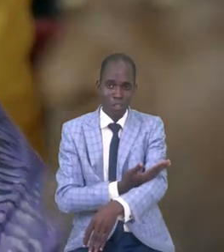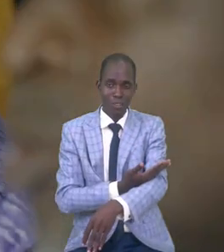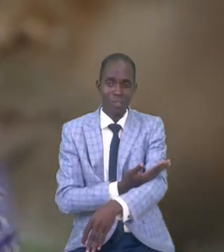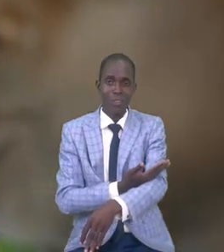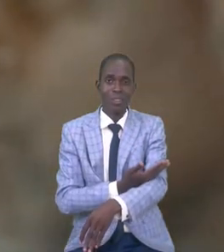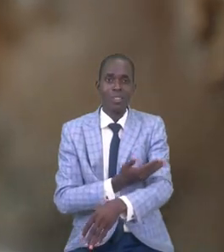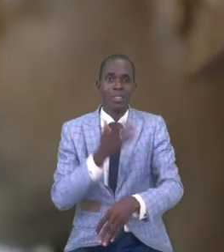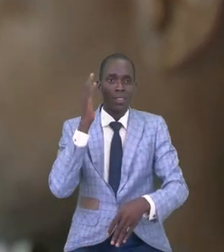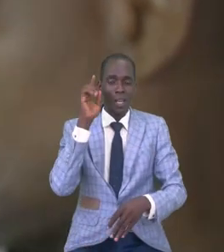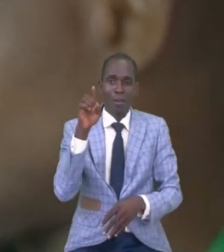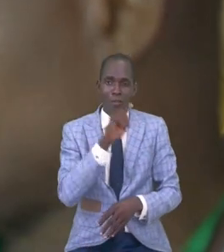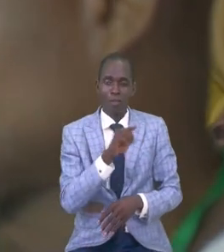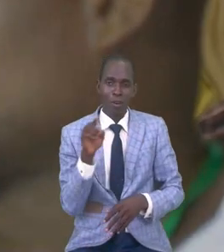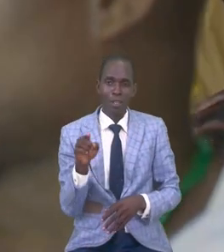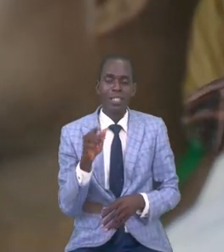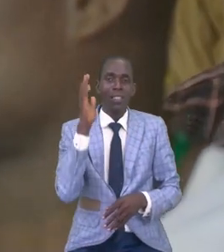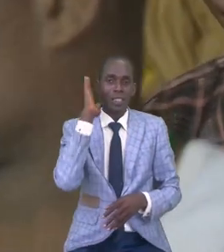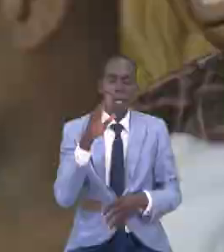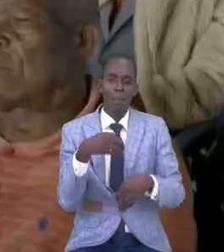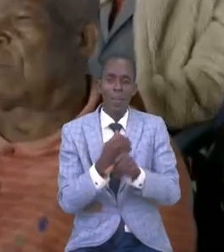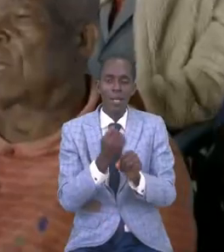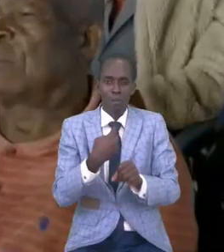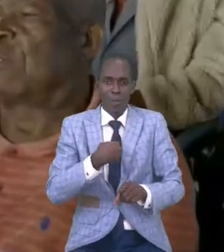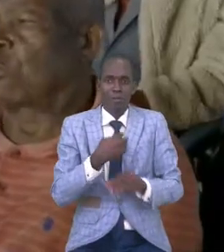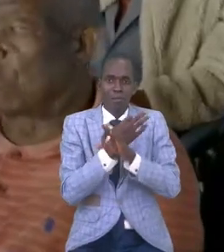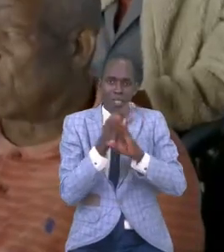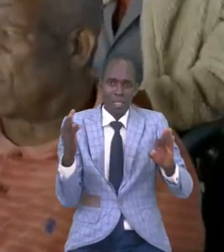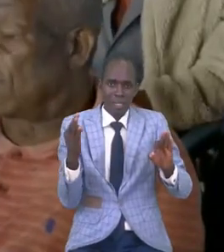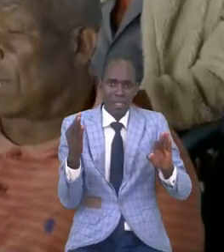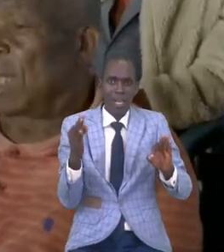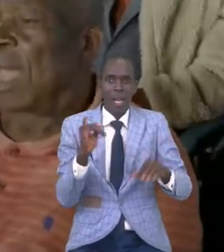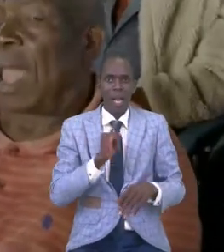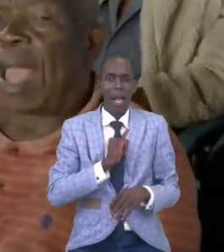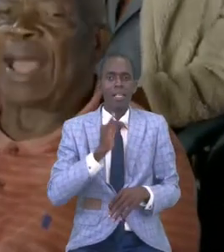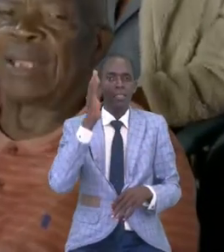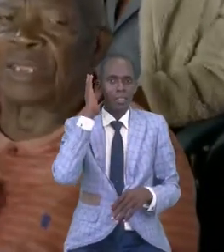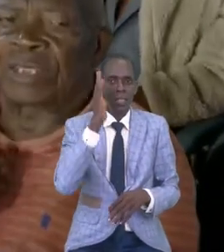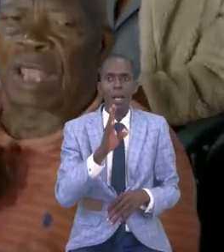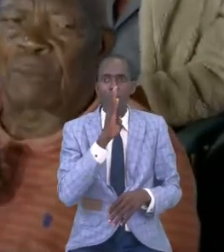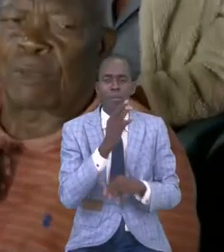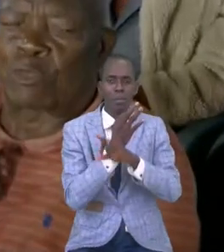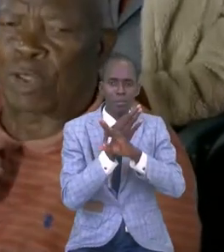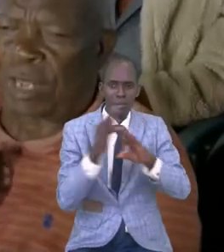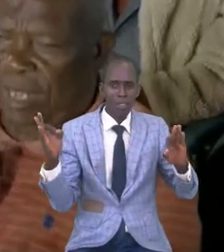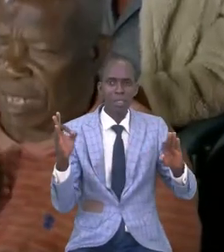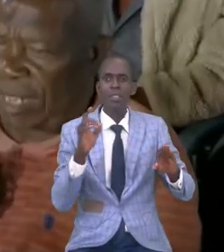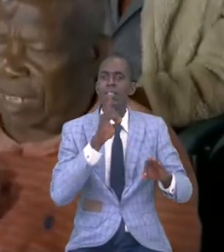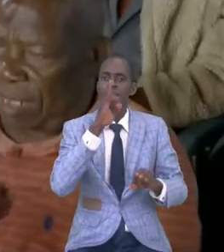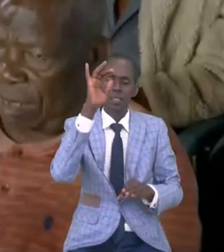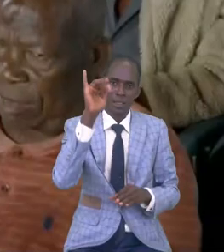Son therefore shall make me free, I shall be